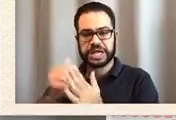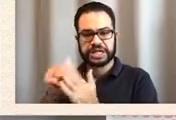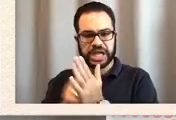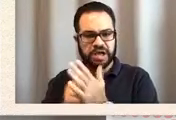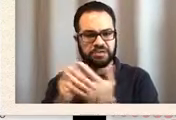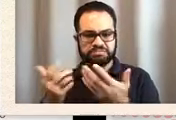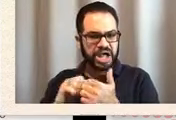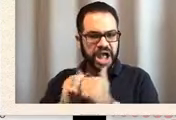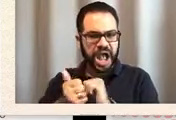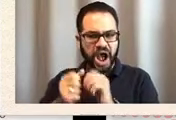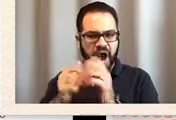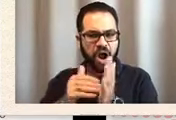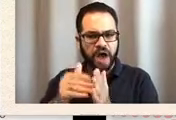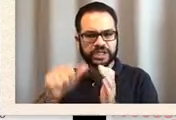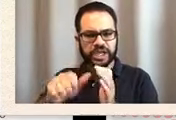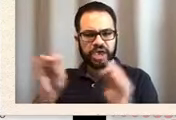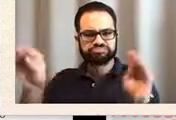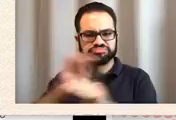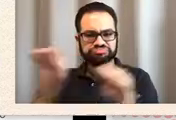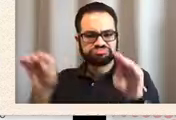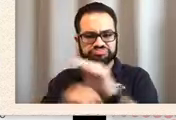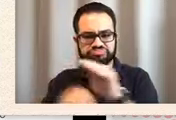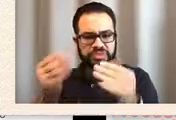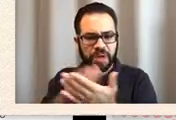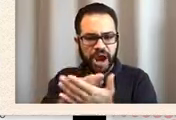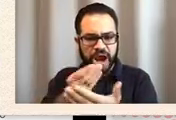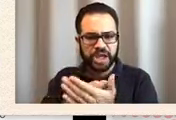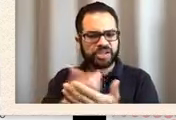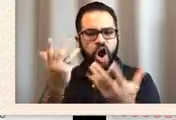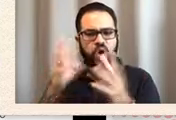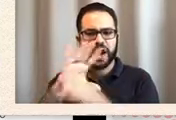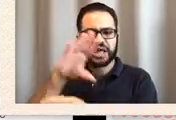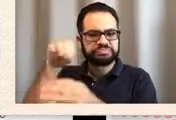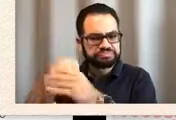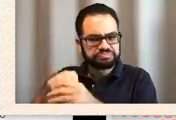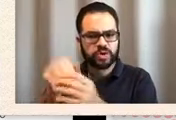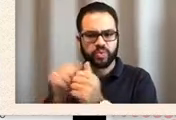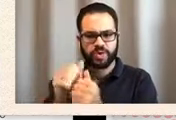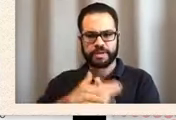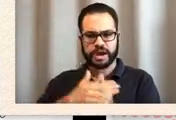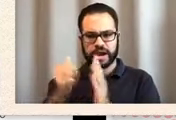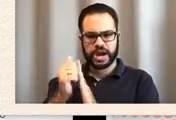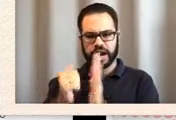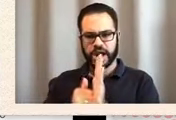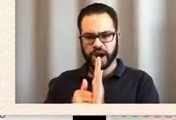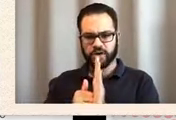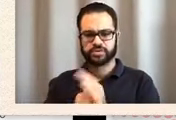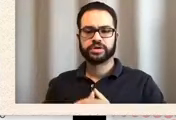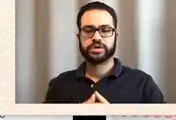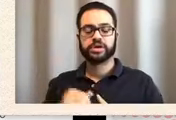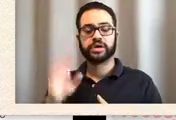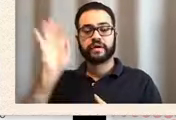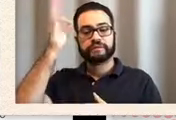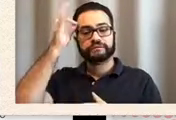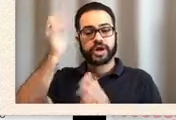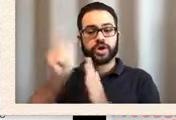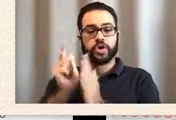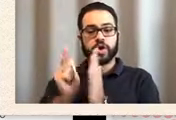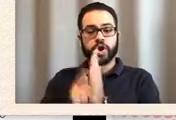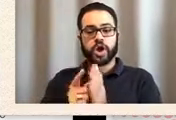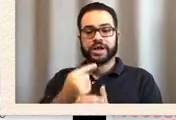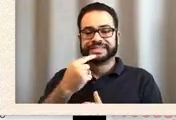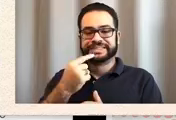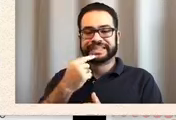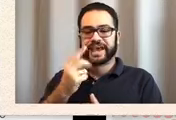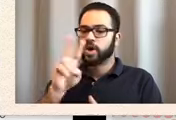often can I move money around that's already into the account? And federal law, it's a federal law requirement, only allows 2